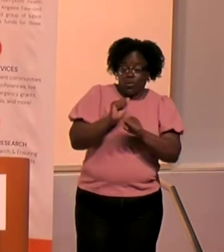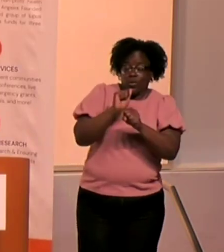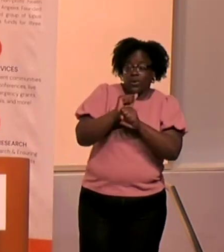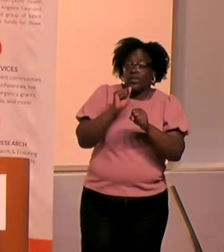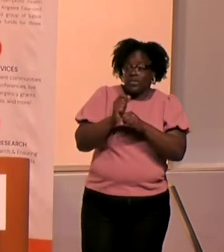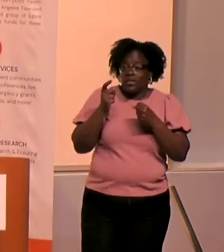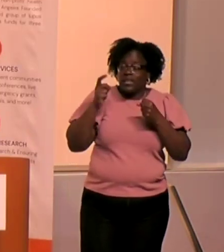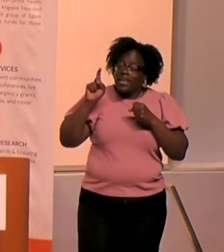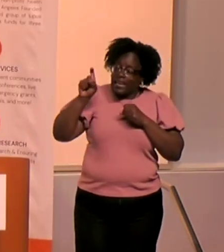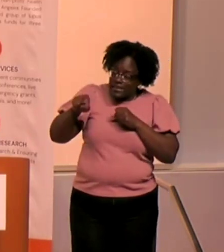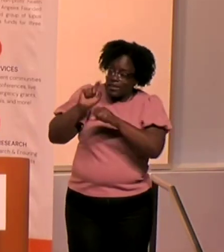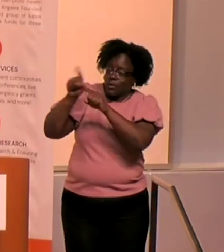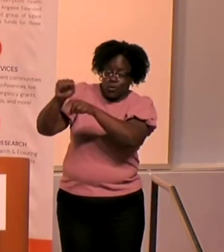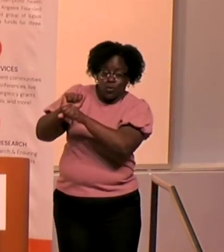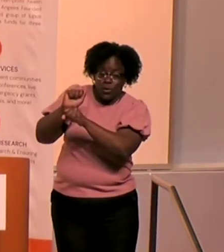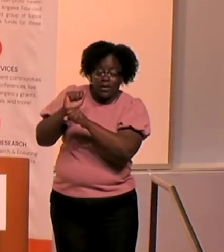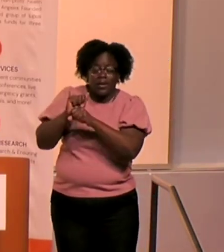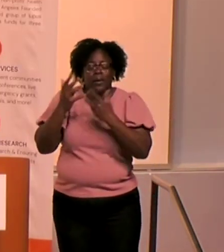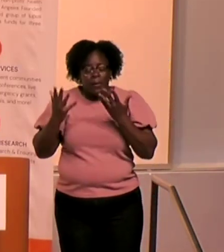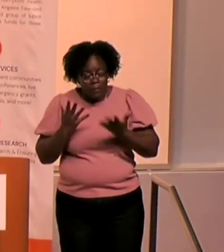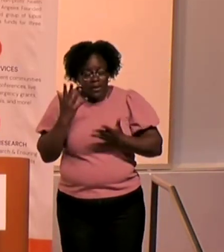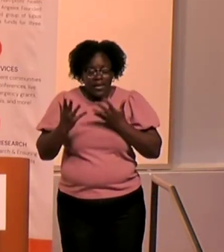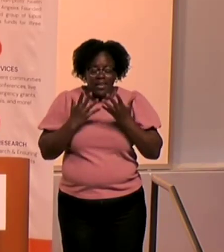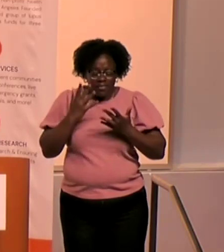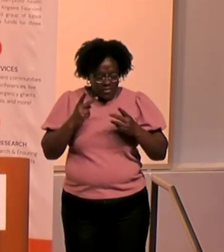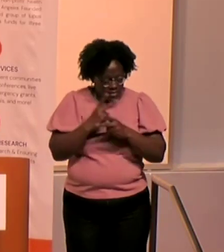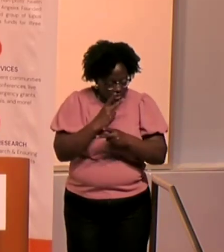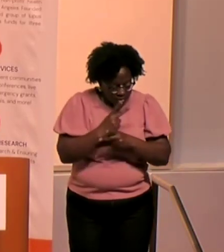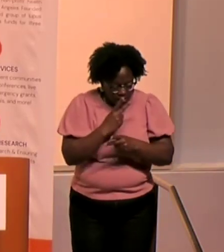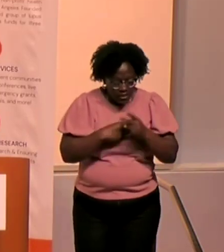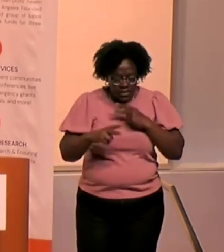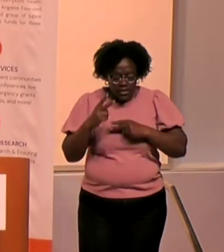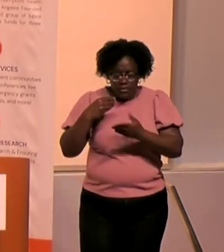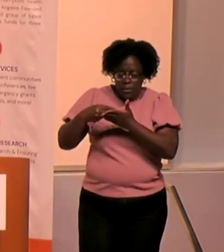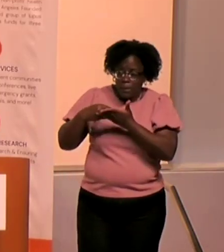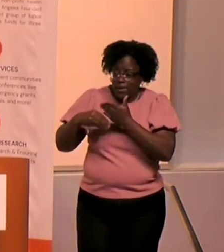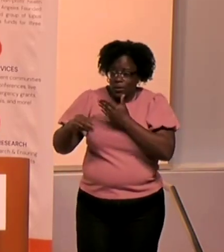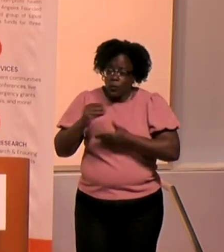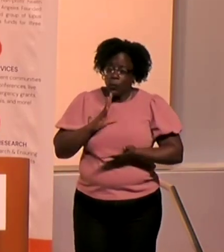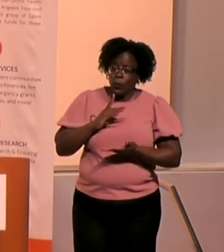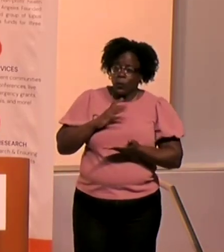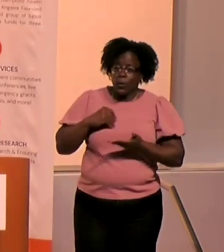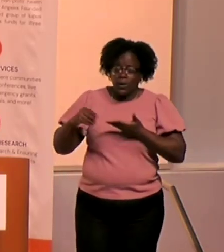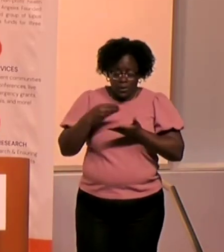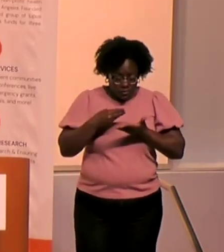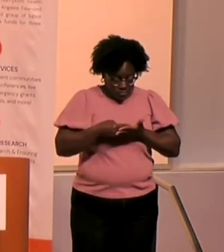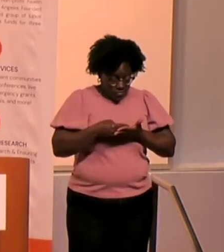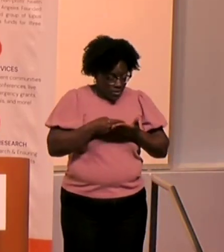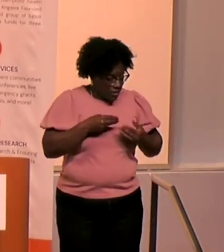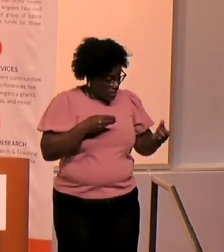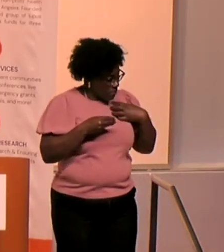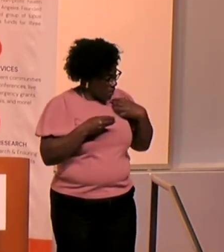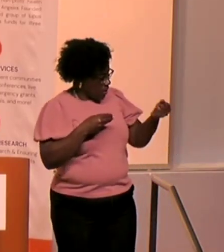to take a step back, even financially, that even though the money was great, I needed to take care of my health.